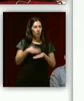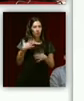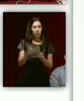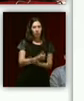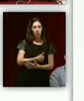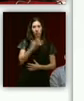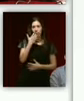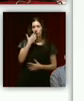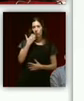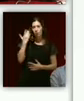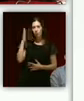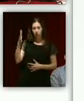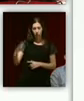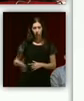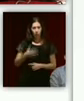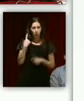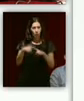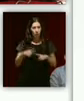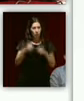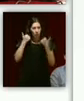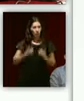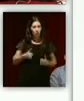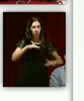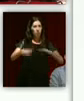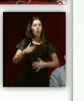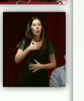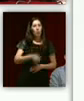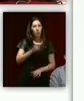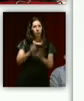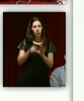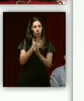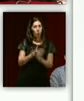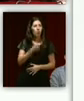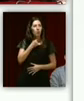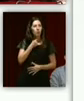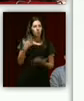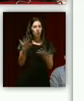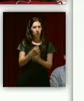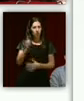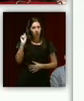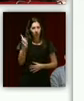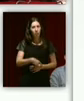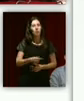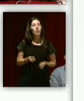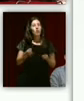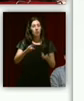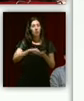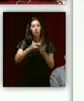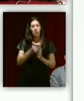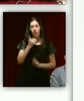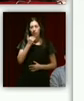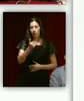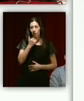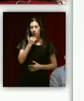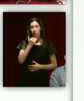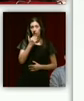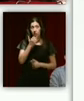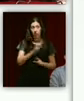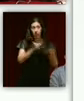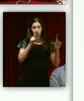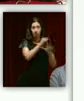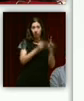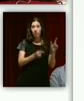win-win success. If you move your arm, it's wonderful. Everybody likes these type of solutions, and